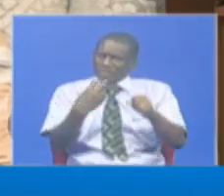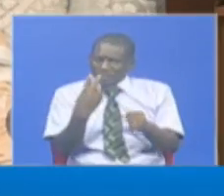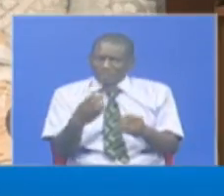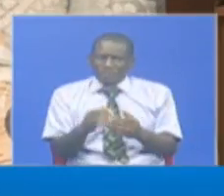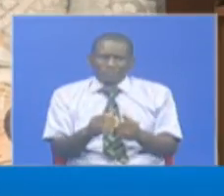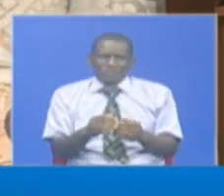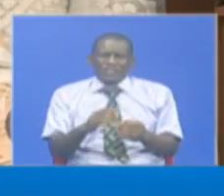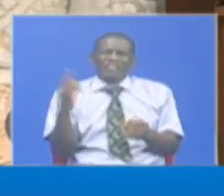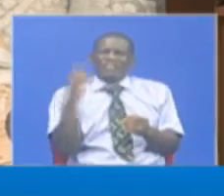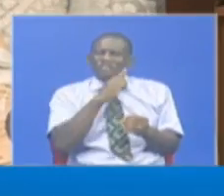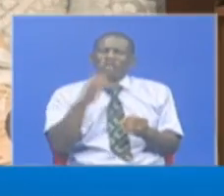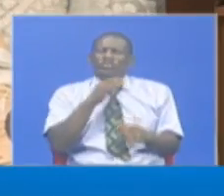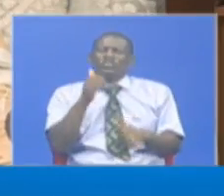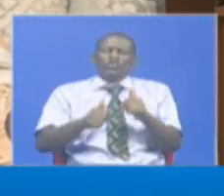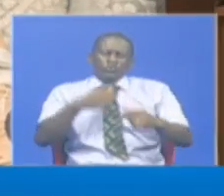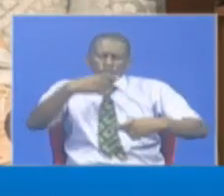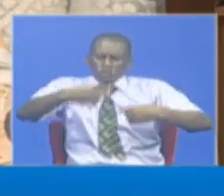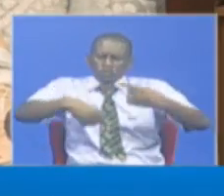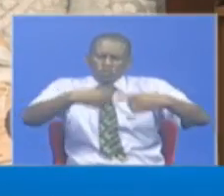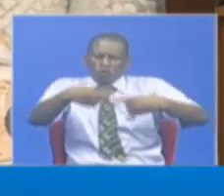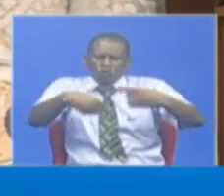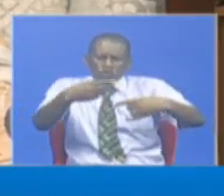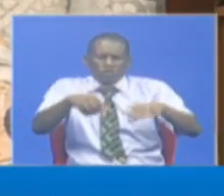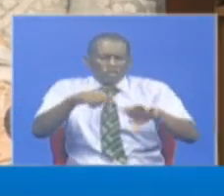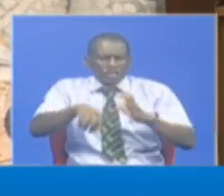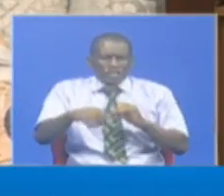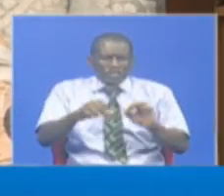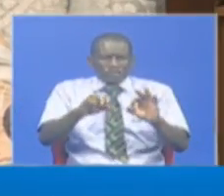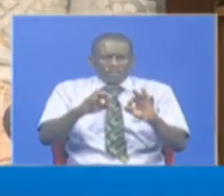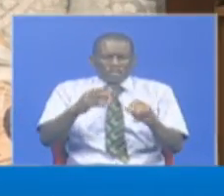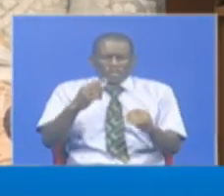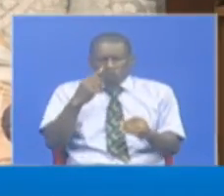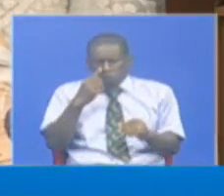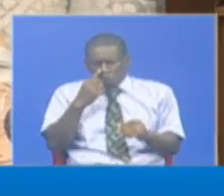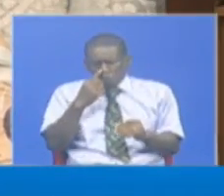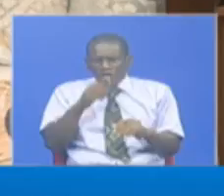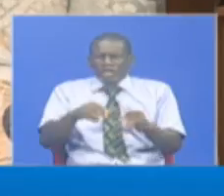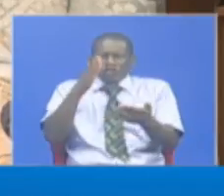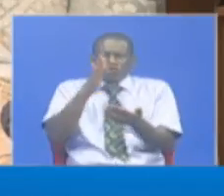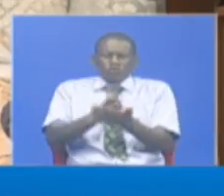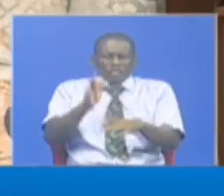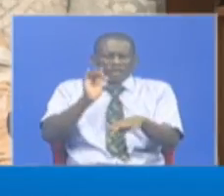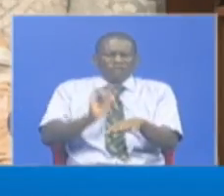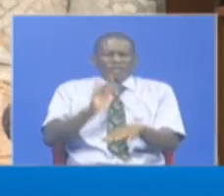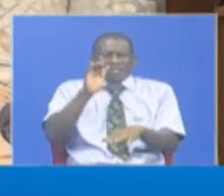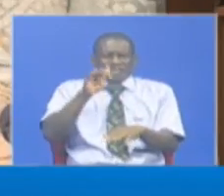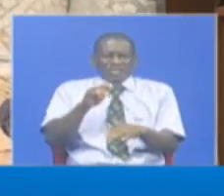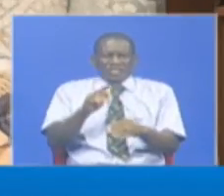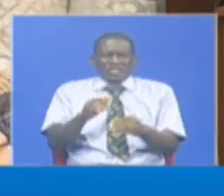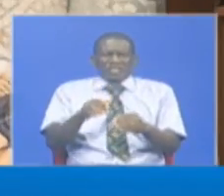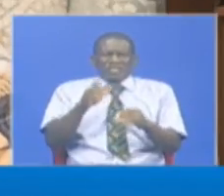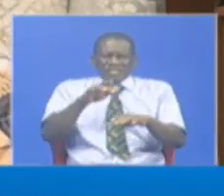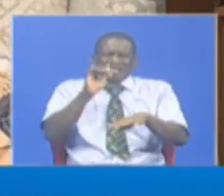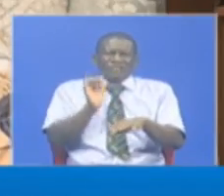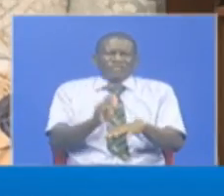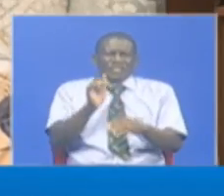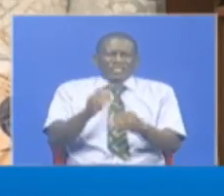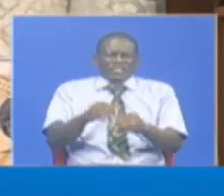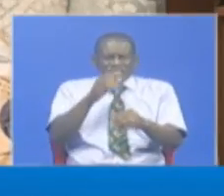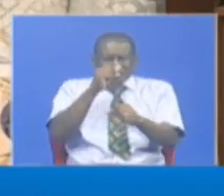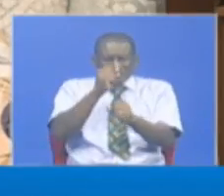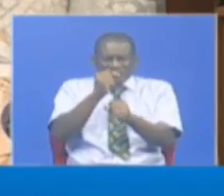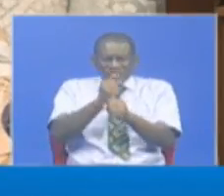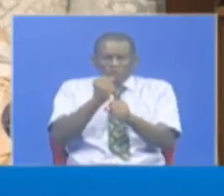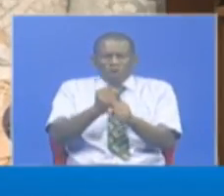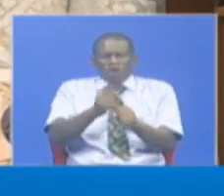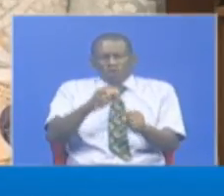the violence that is going out around the home is really affecting, is an intended outcome. It is affecting the effort that the governments